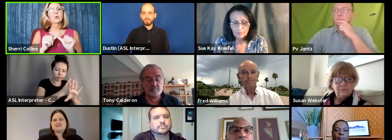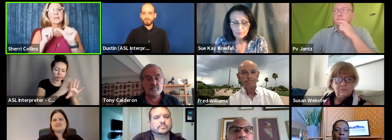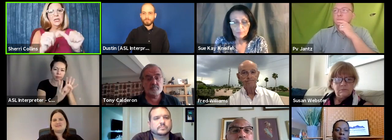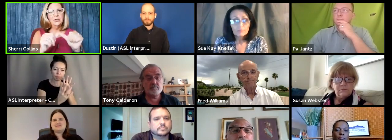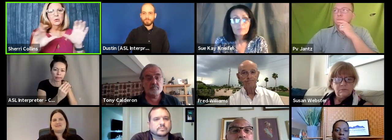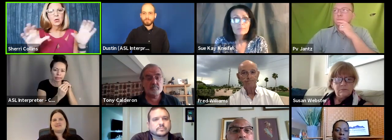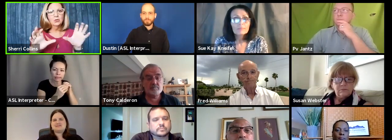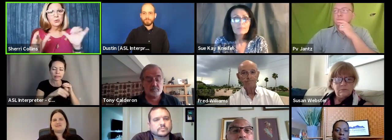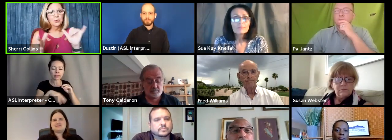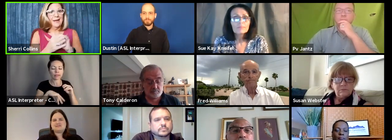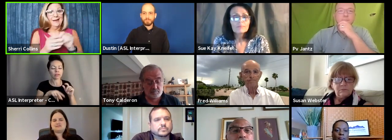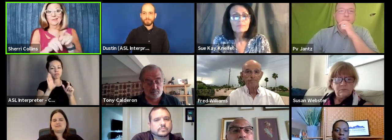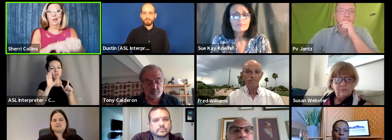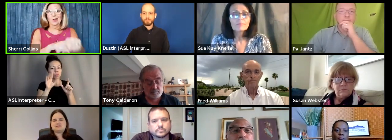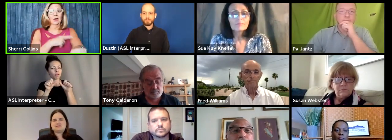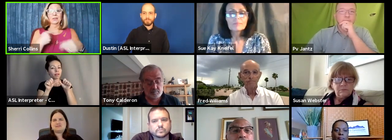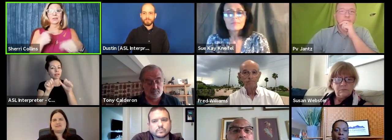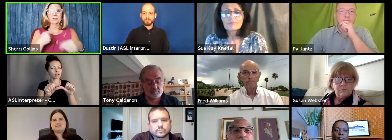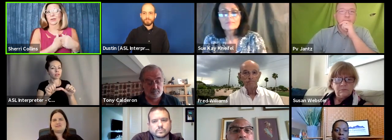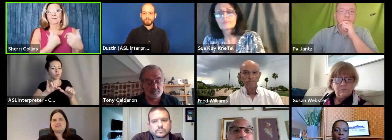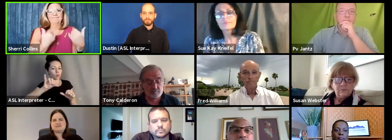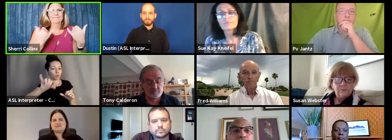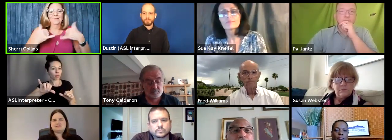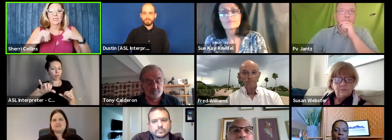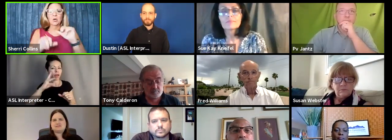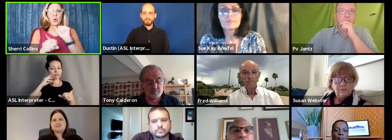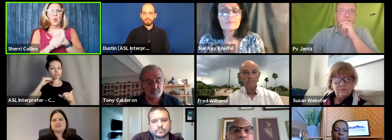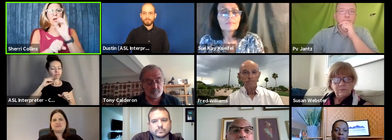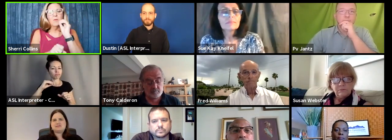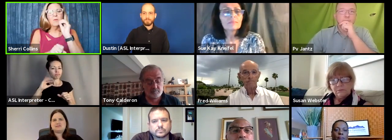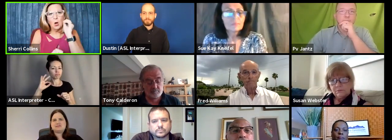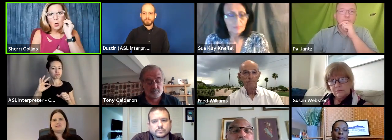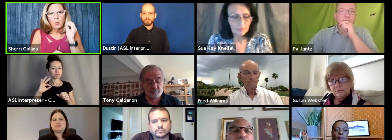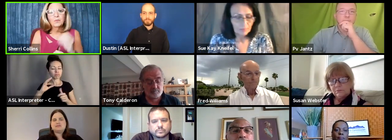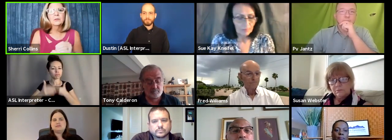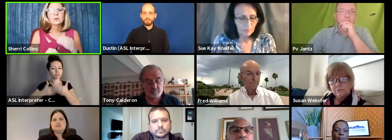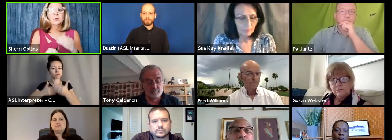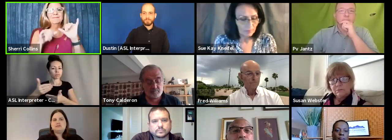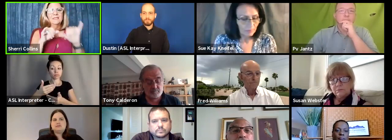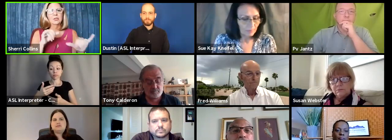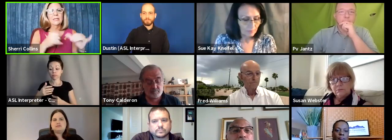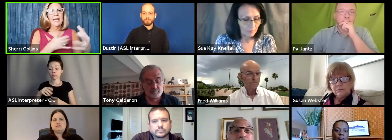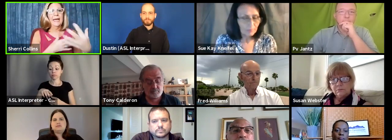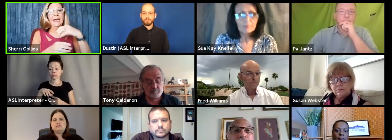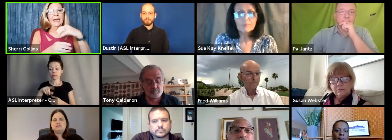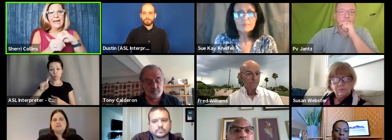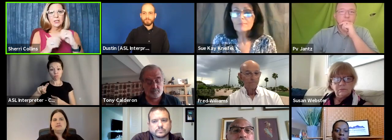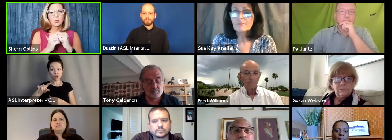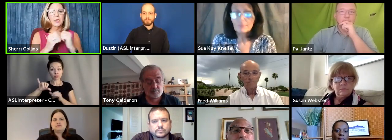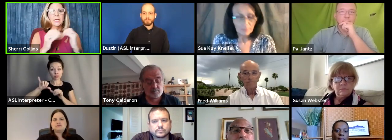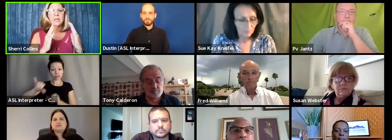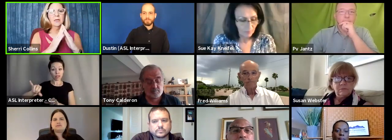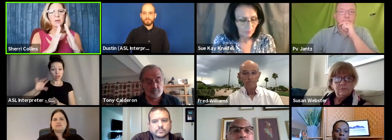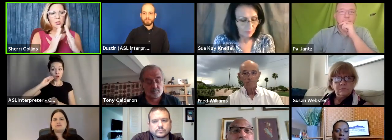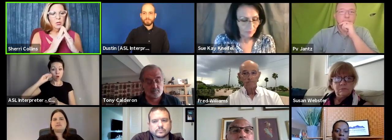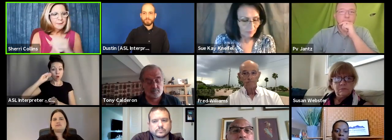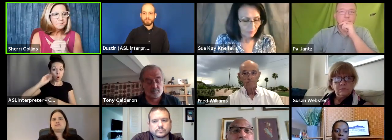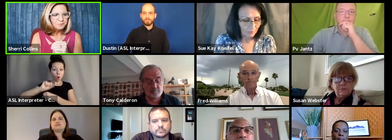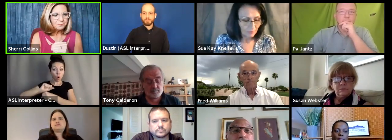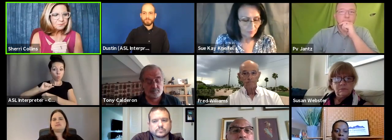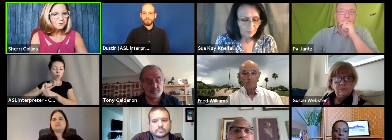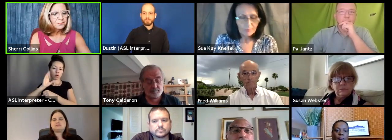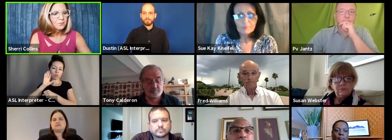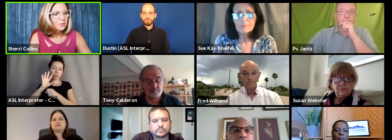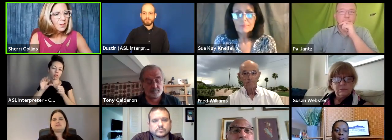intend to continue to do that as long as we're still working from home to stay engaged with the